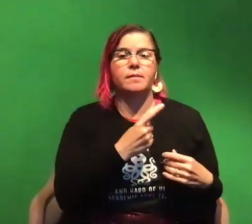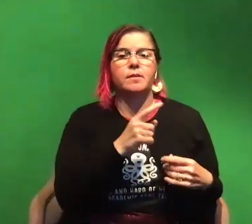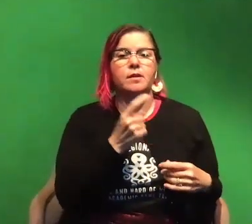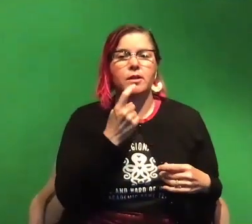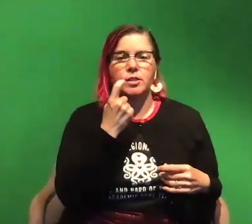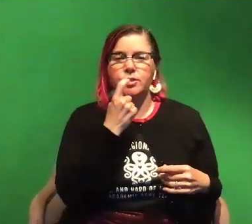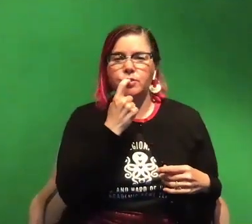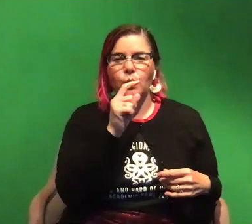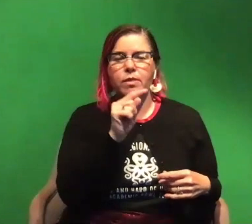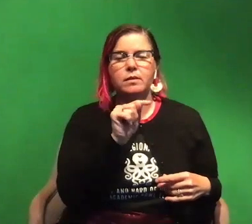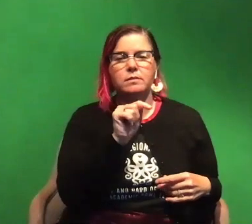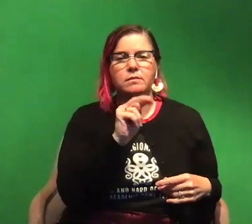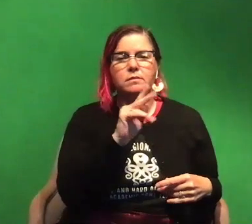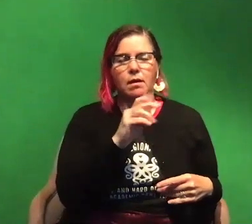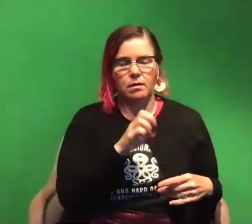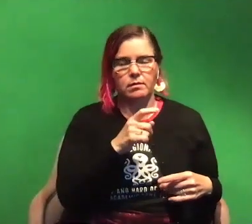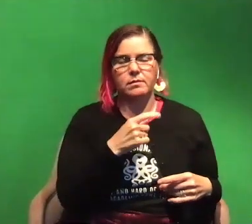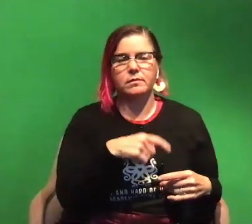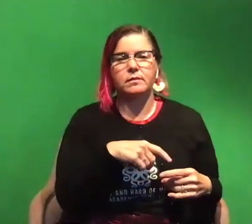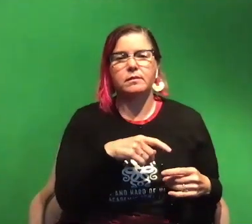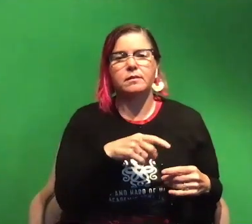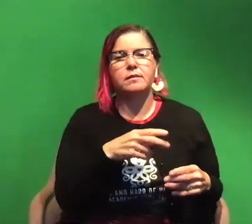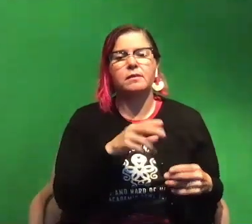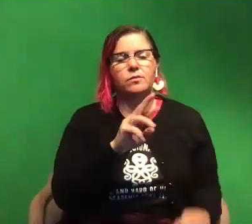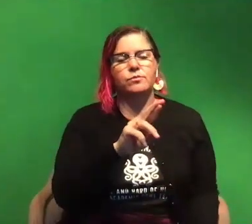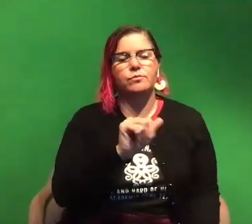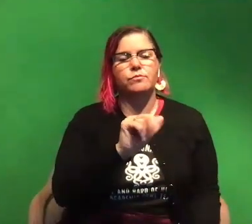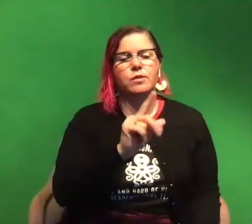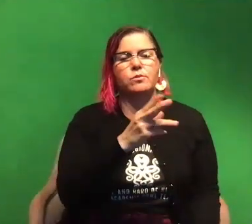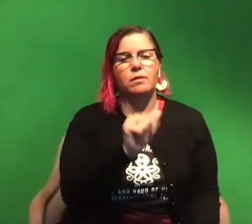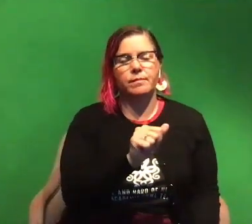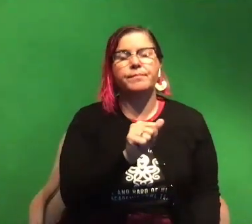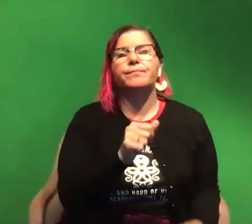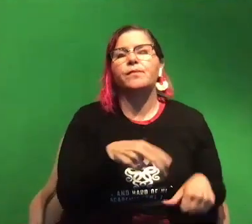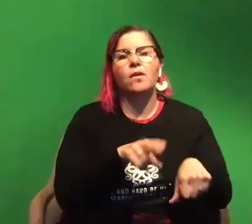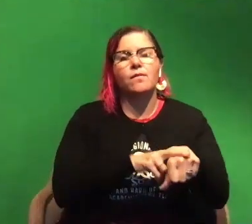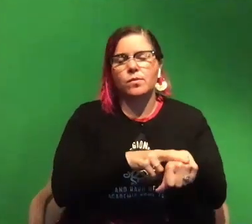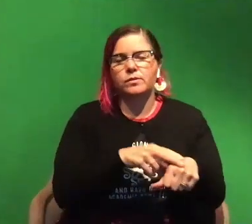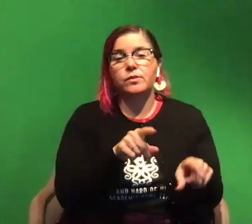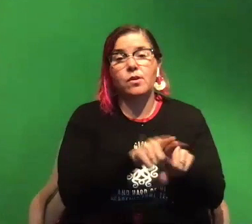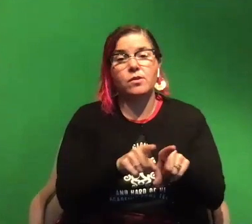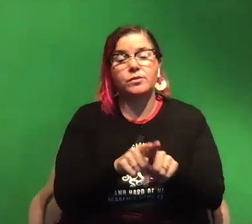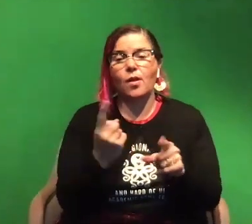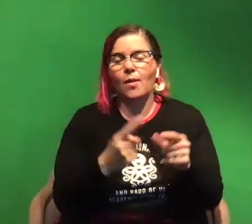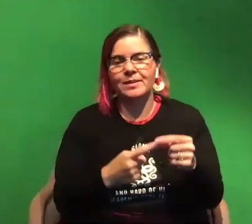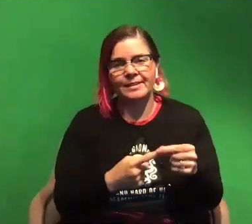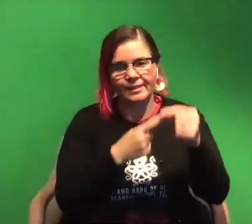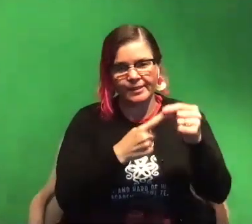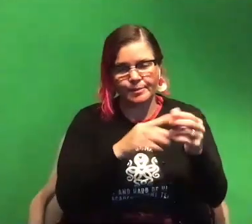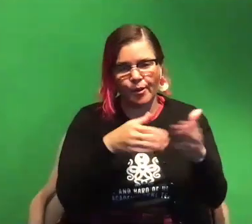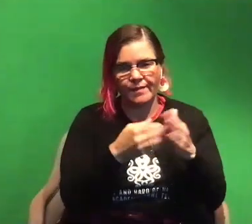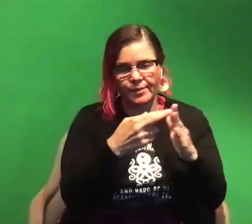tongue, and of course, they're, which is known as a radula. Of course, there are also always exceptions to all of these